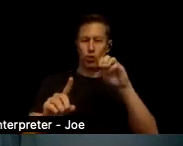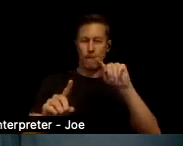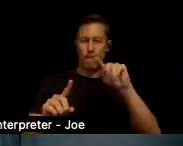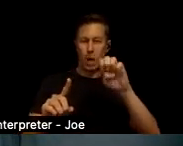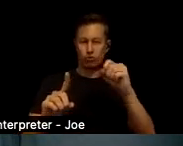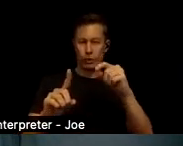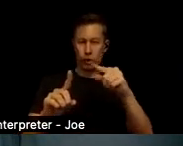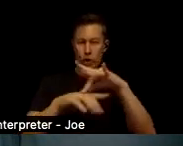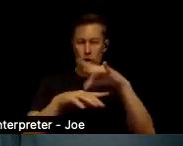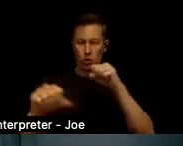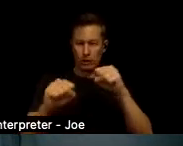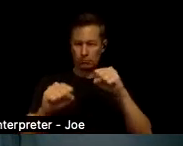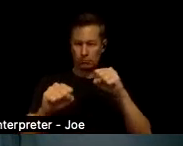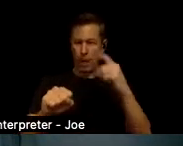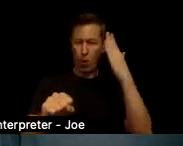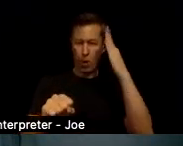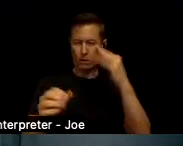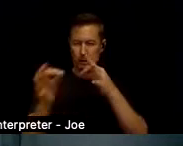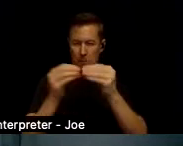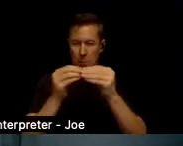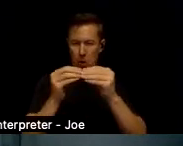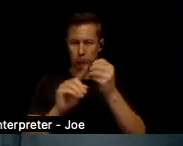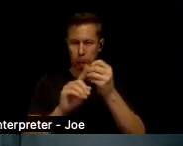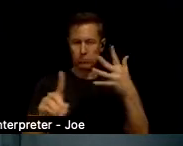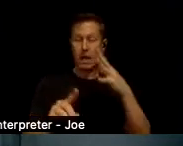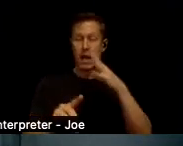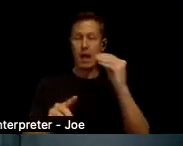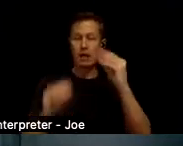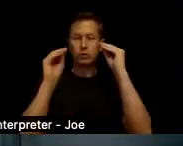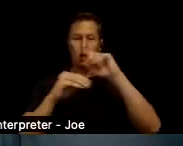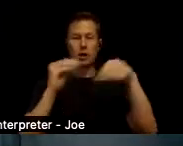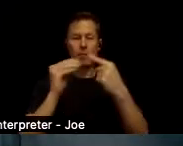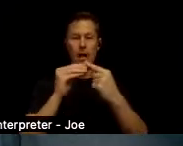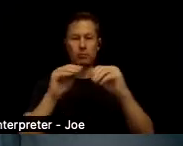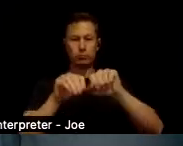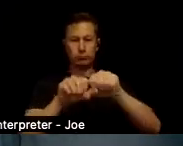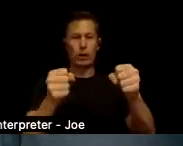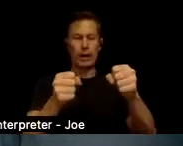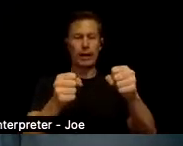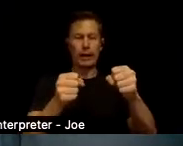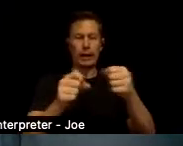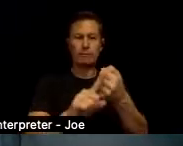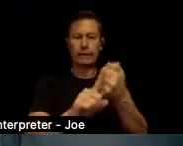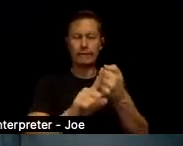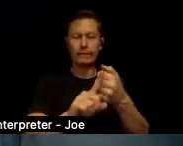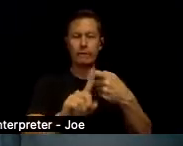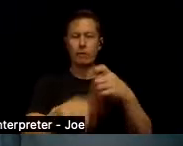lot about the complexity of earthquake ruptures themselves. So next slide, please.